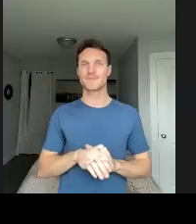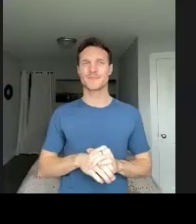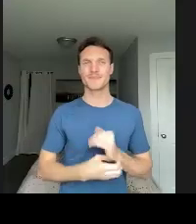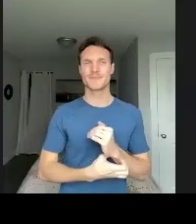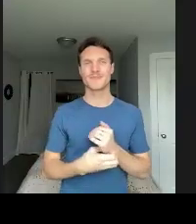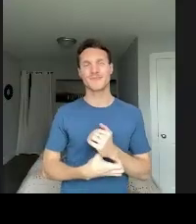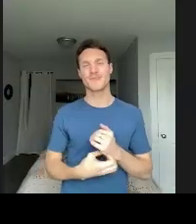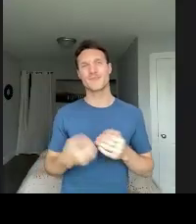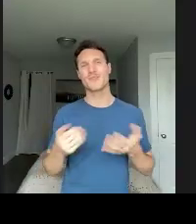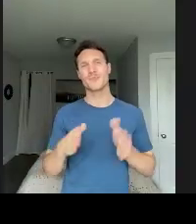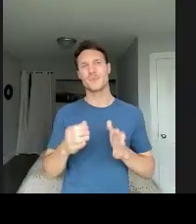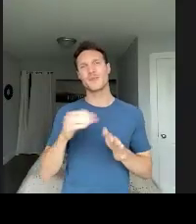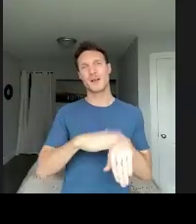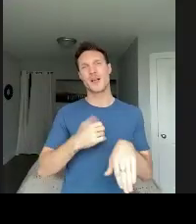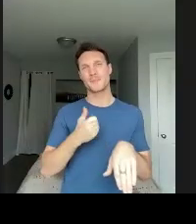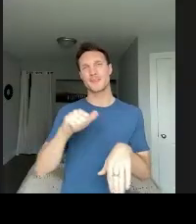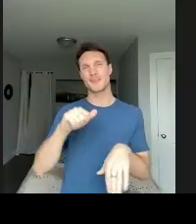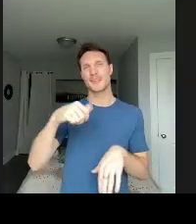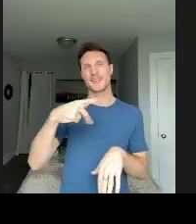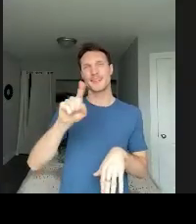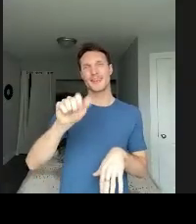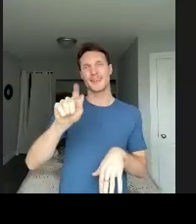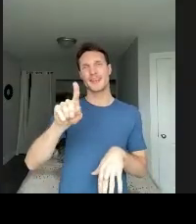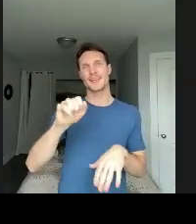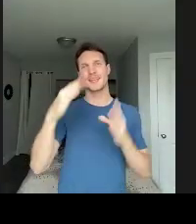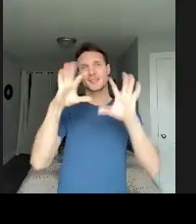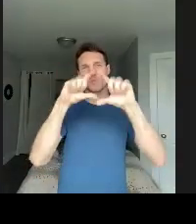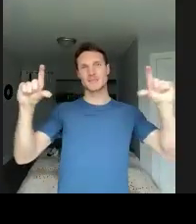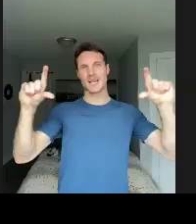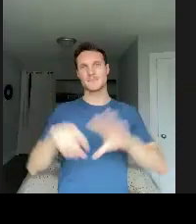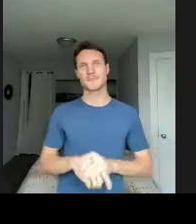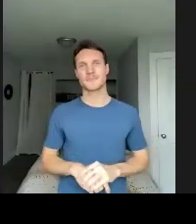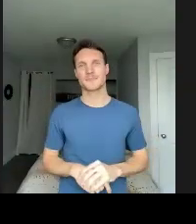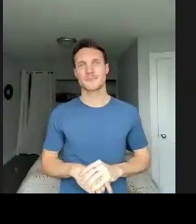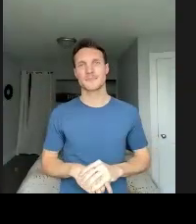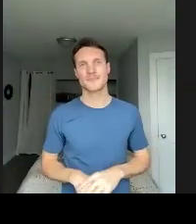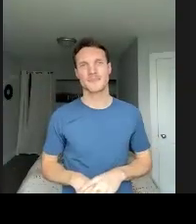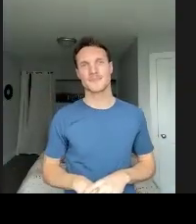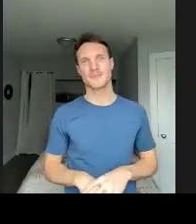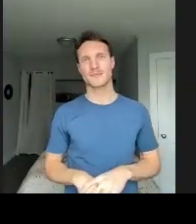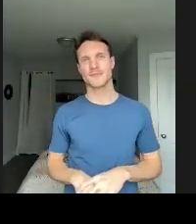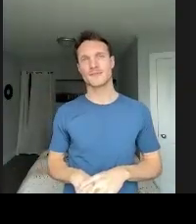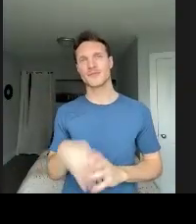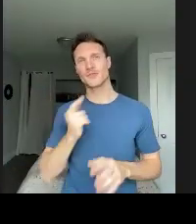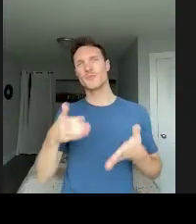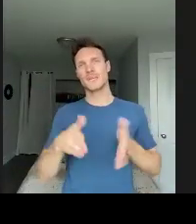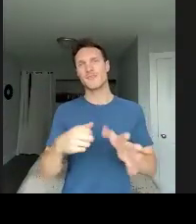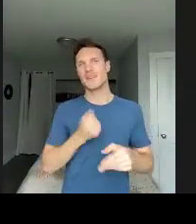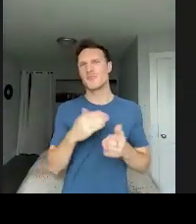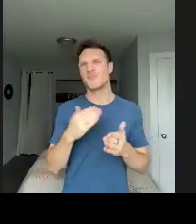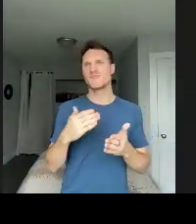on the KDAD's website. Today's meeting recording should be available later this week or early next.